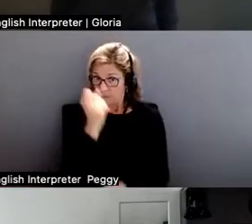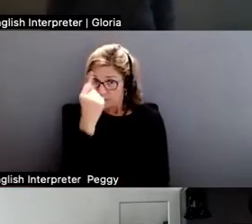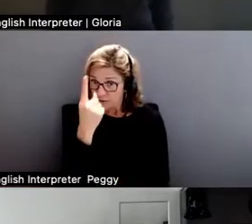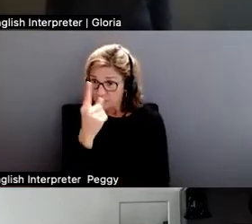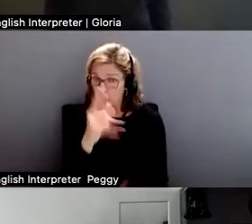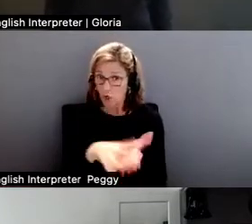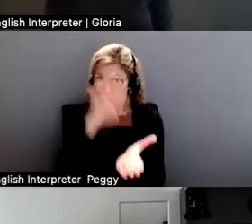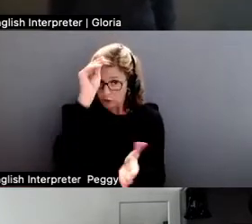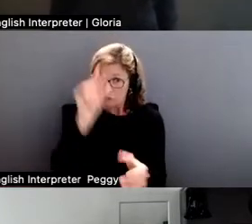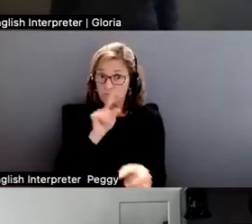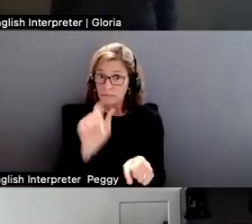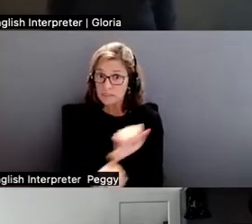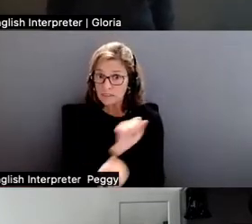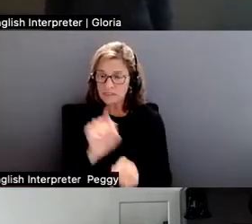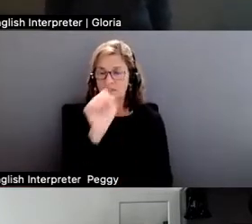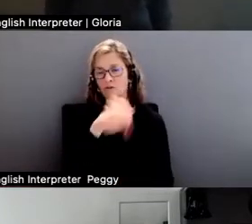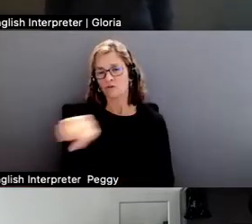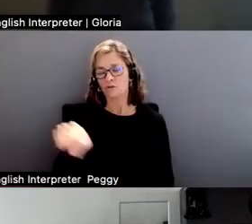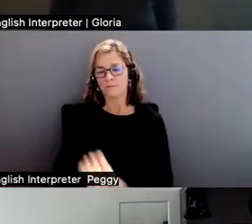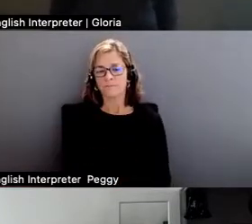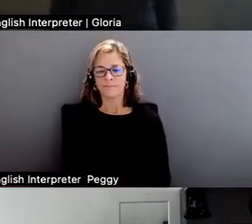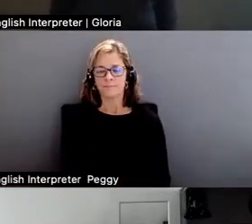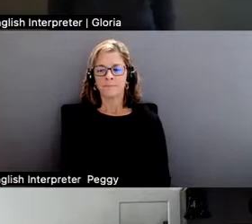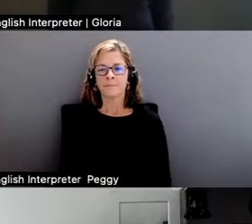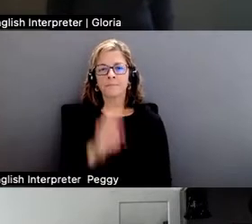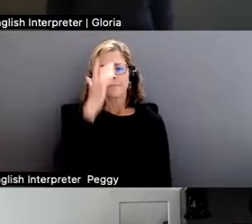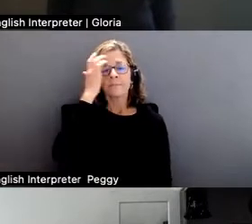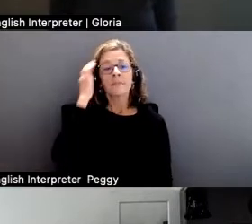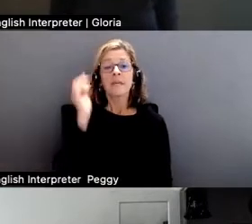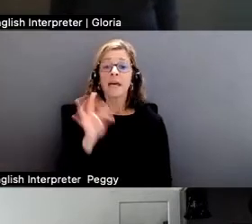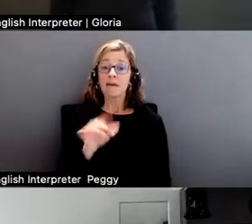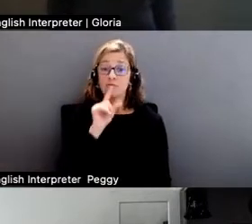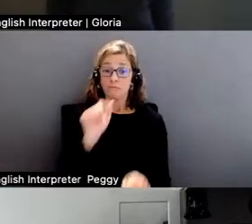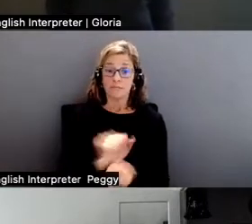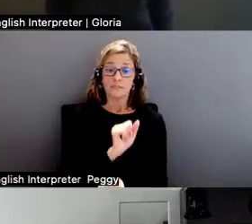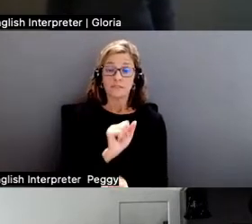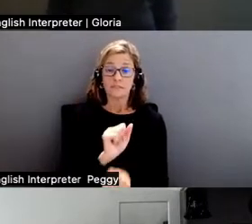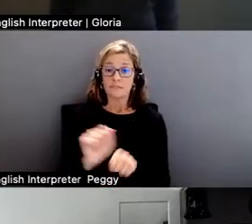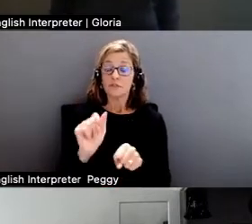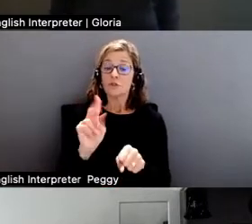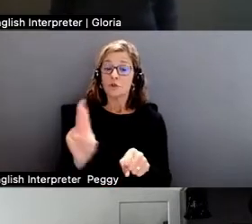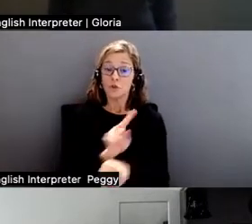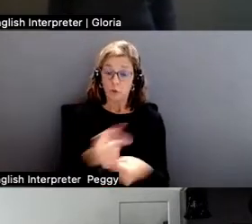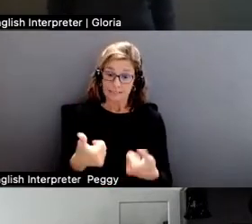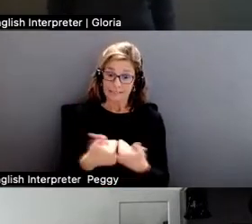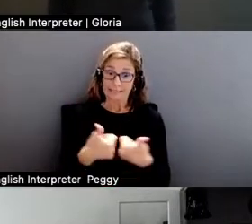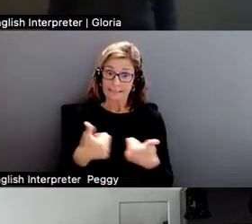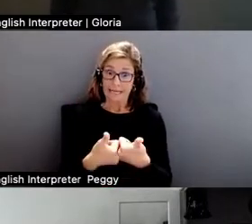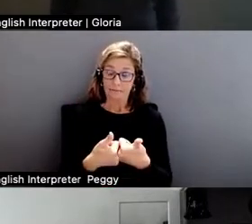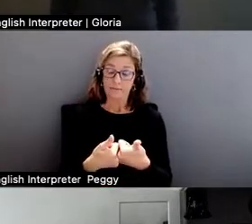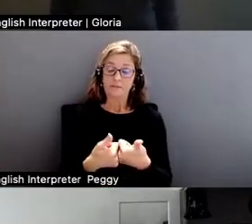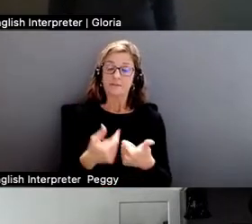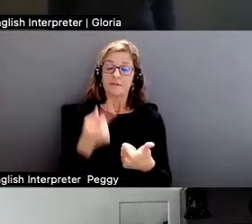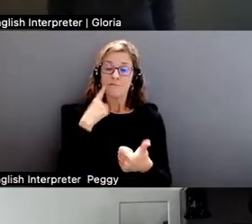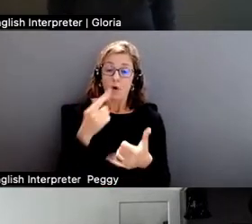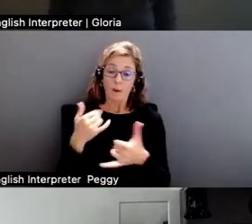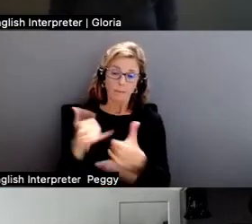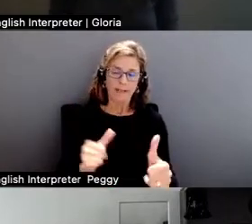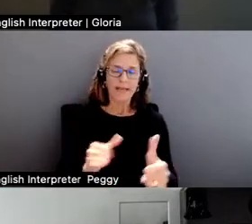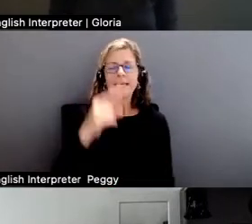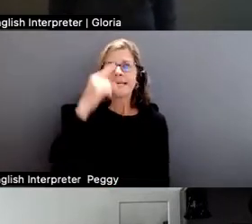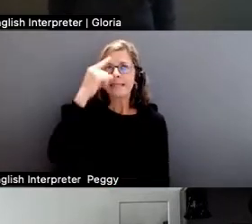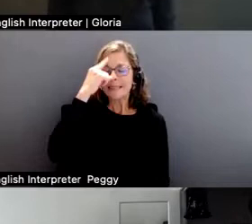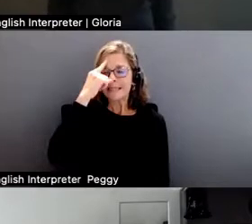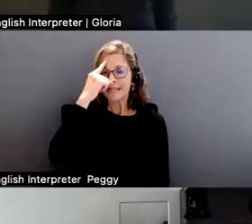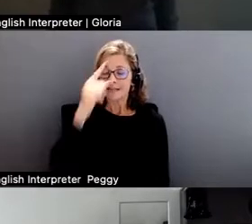When embedding actual games and play into a program, I urge everyone to consider the skills that people practice and demonstrate